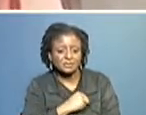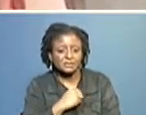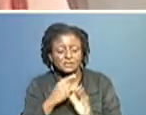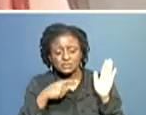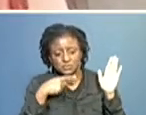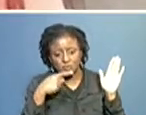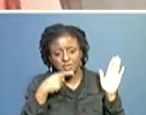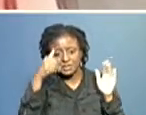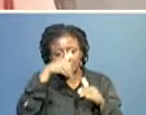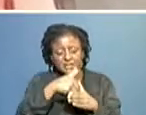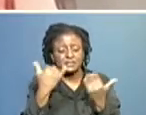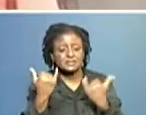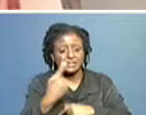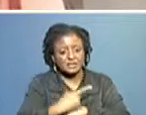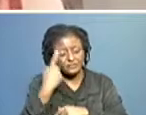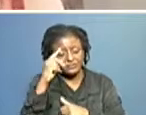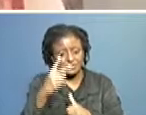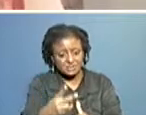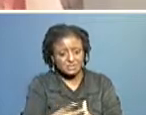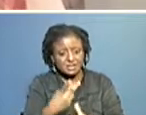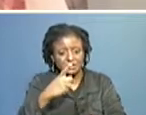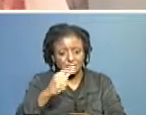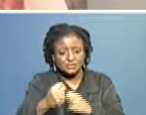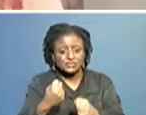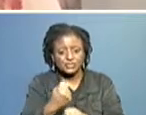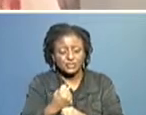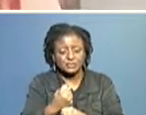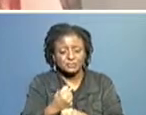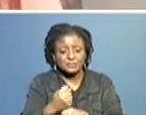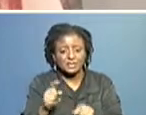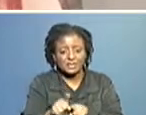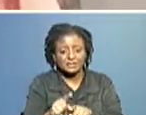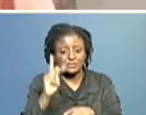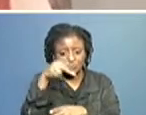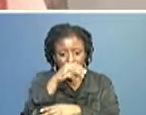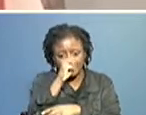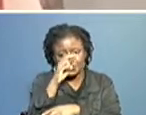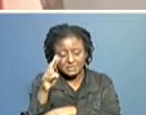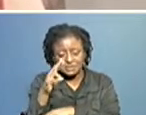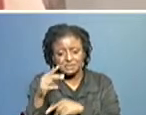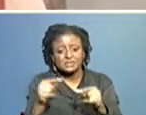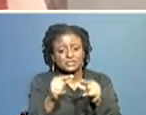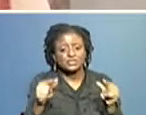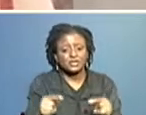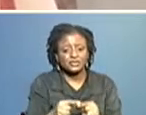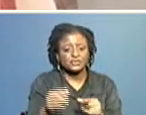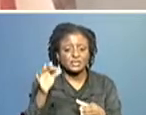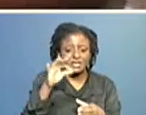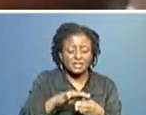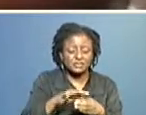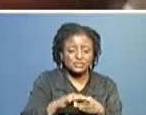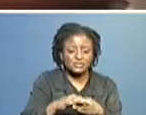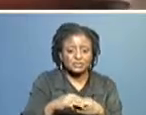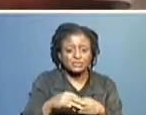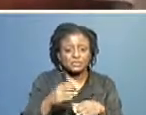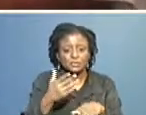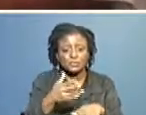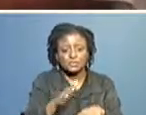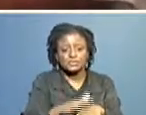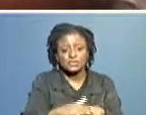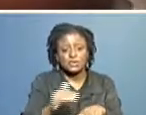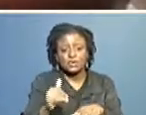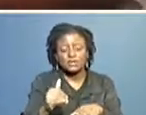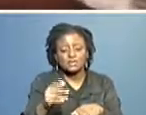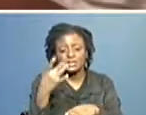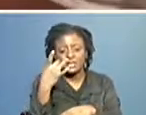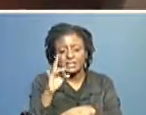second term as that island's prime minister. Barbados' general election called 18 months before its scheduled date.